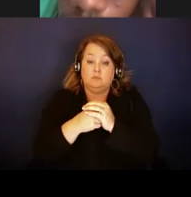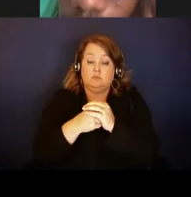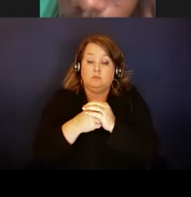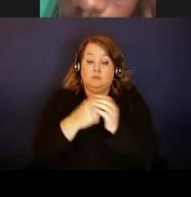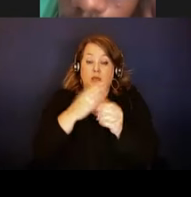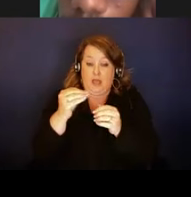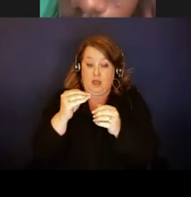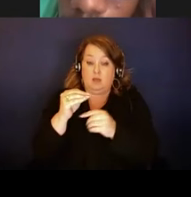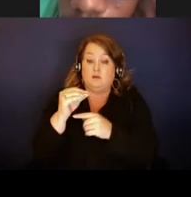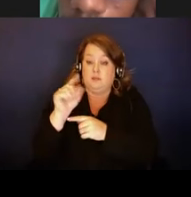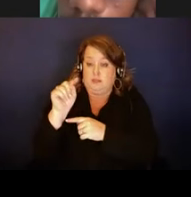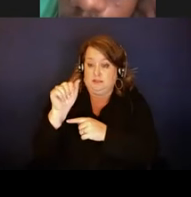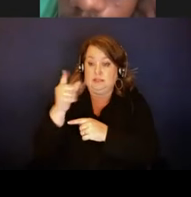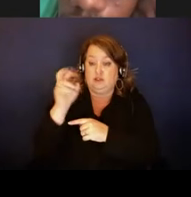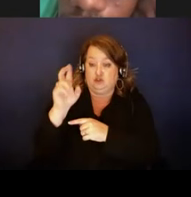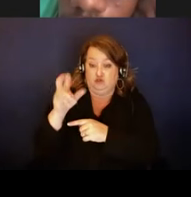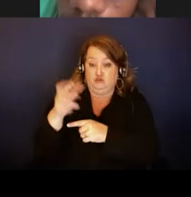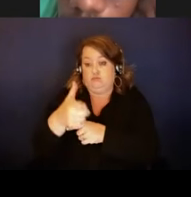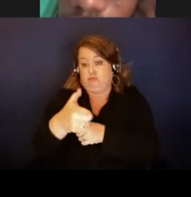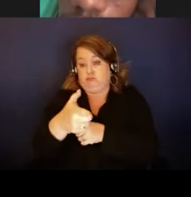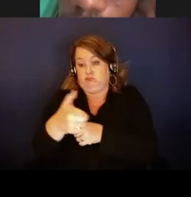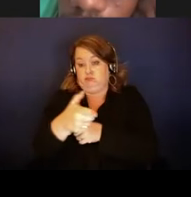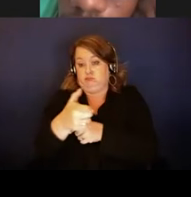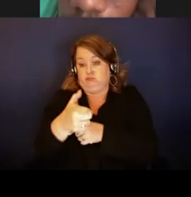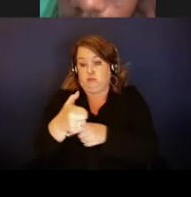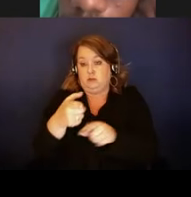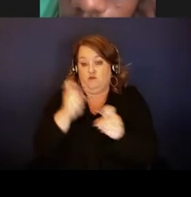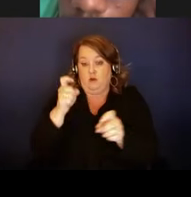tased by the police officer and